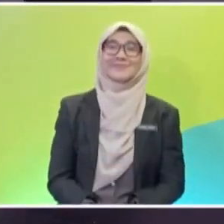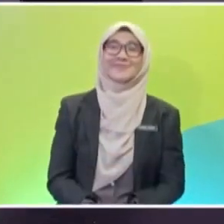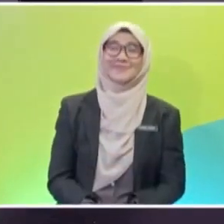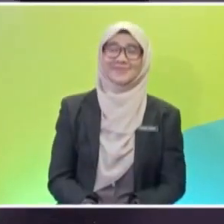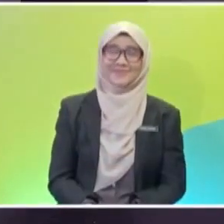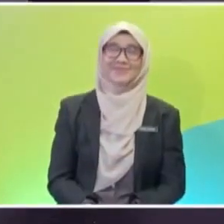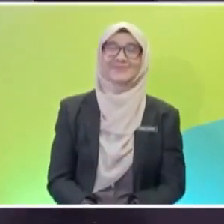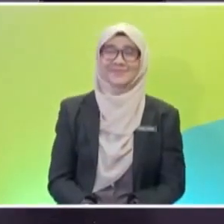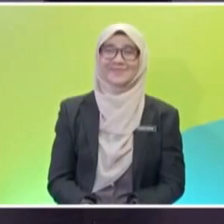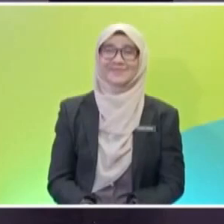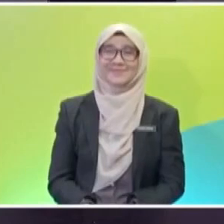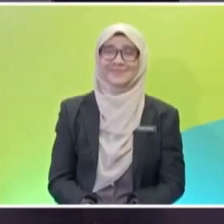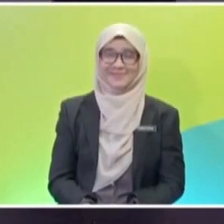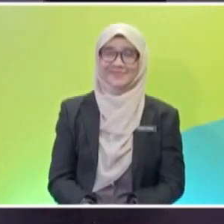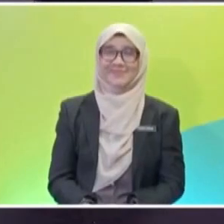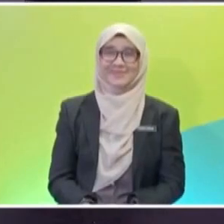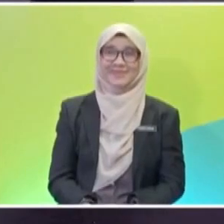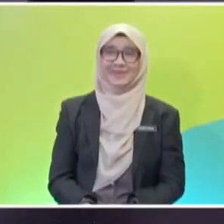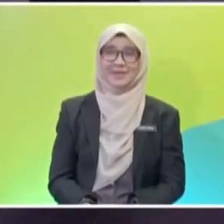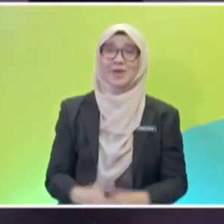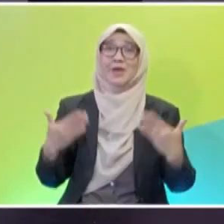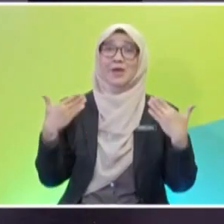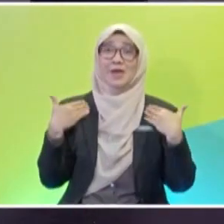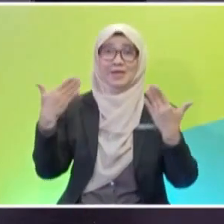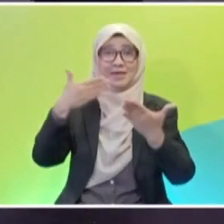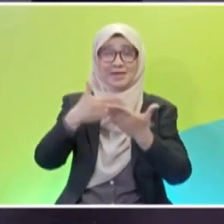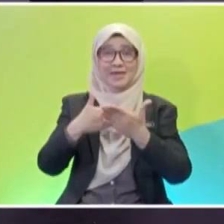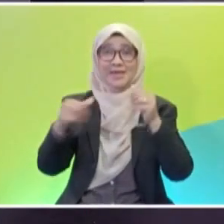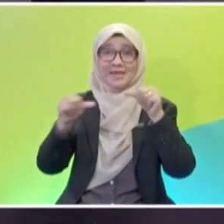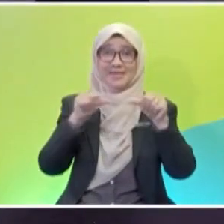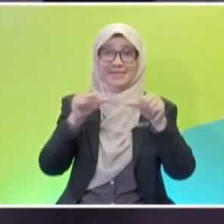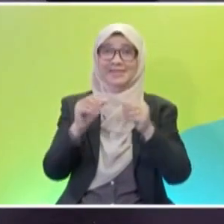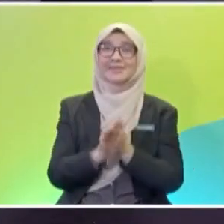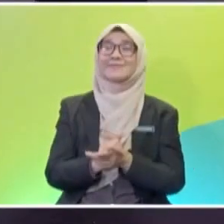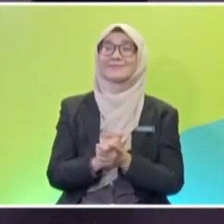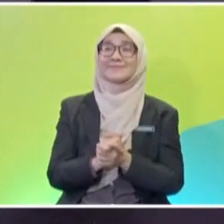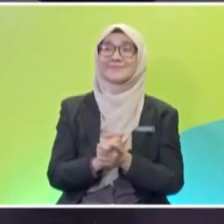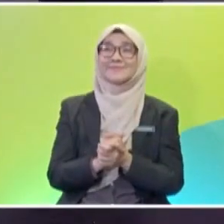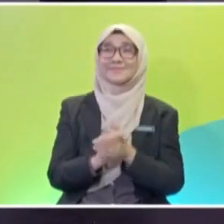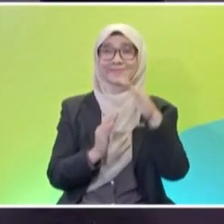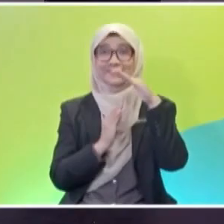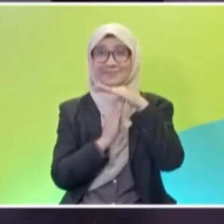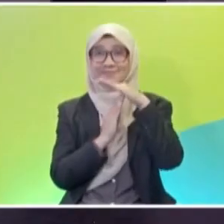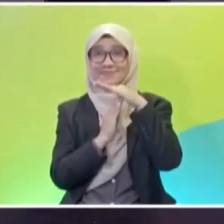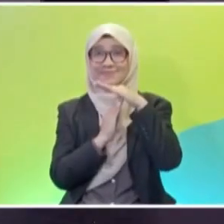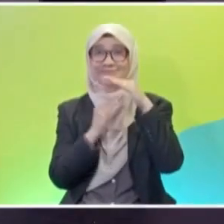infinity. All right. There you go. There you have it. We have more to come. So stay tuned on DDTV KPM. We'll be right back.